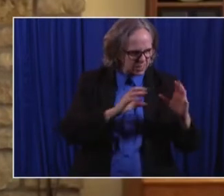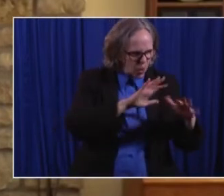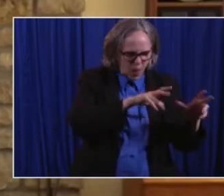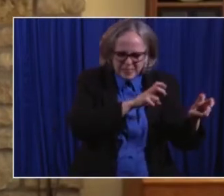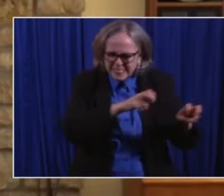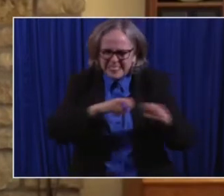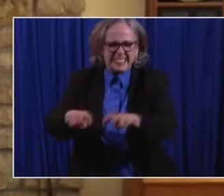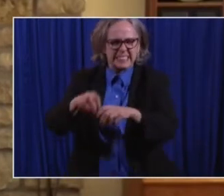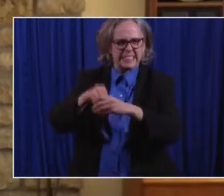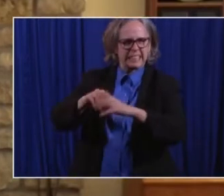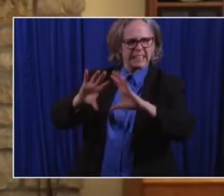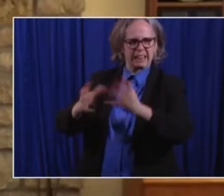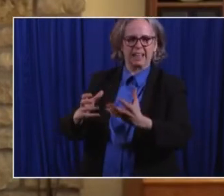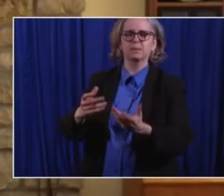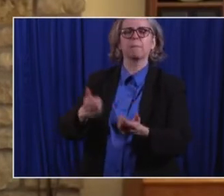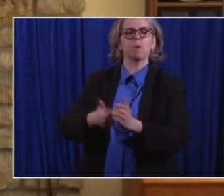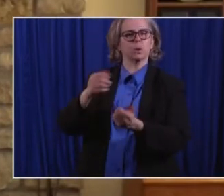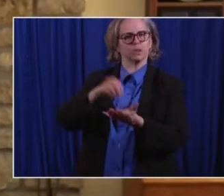students in the state of Ohio.